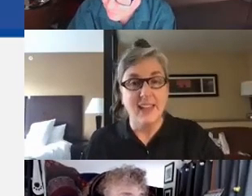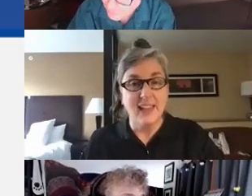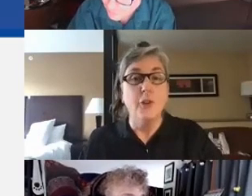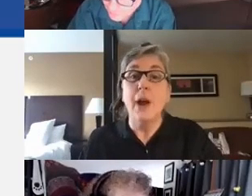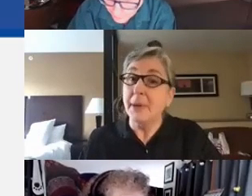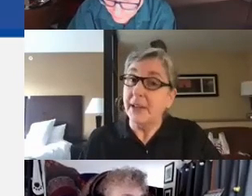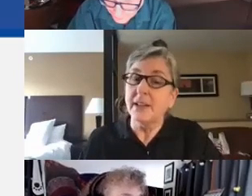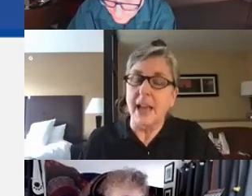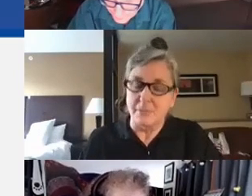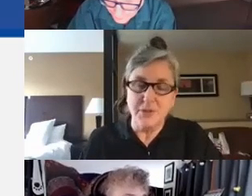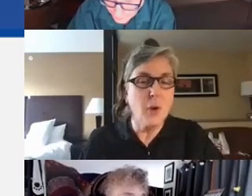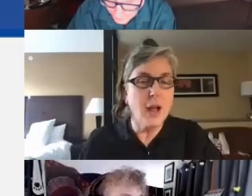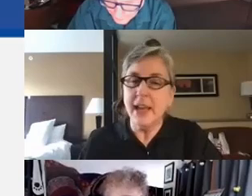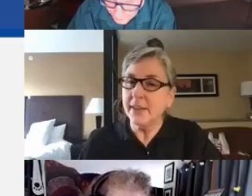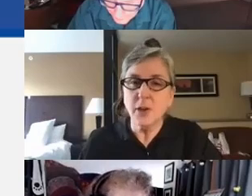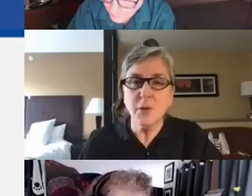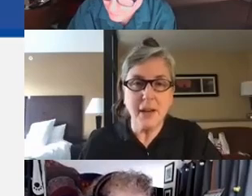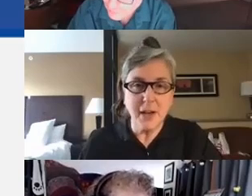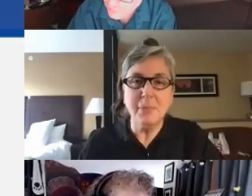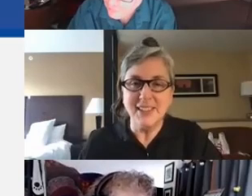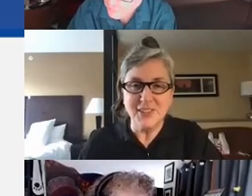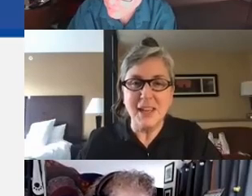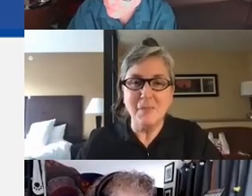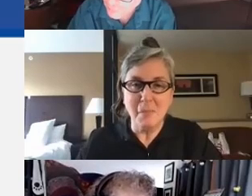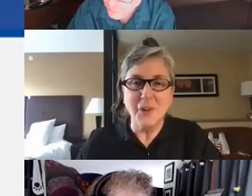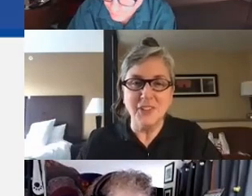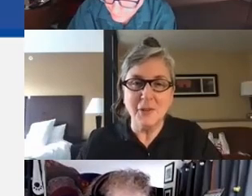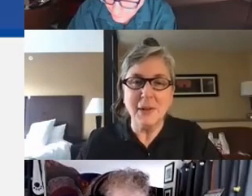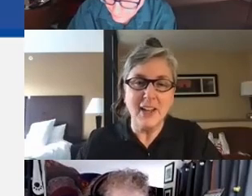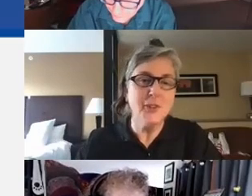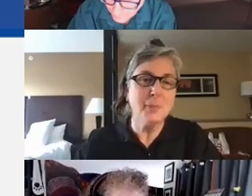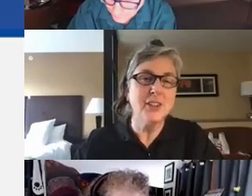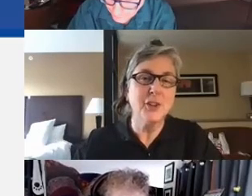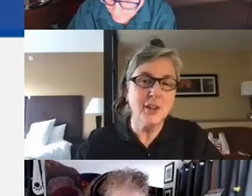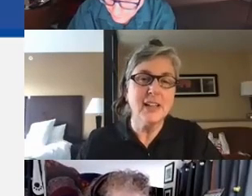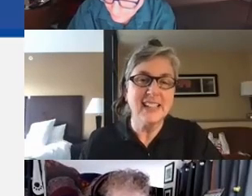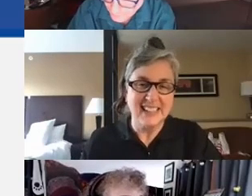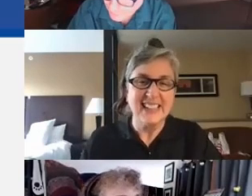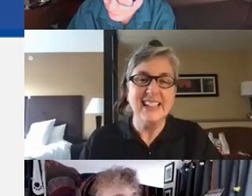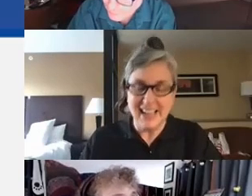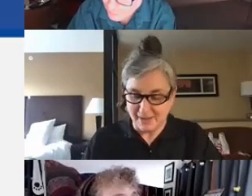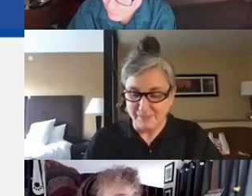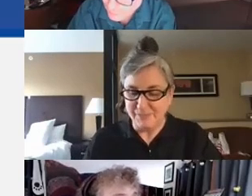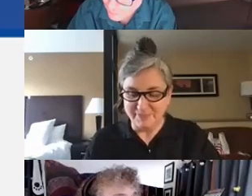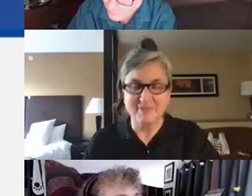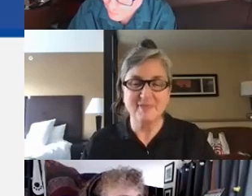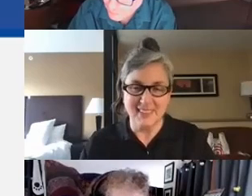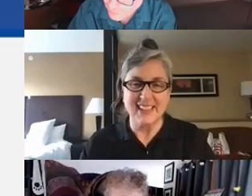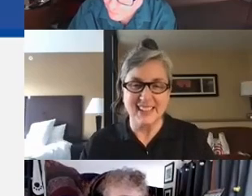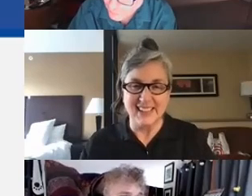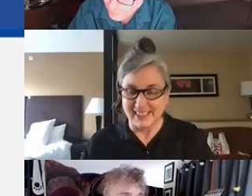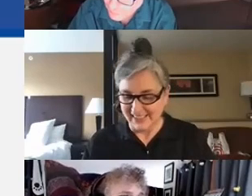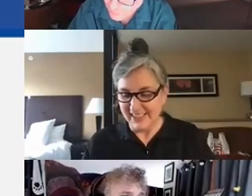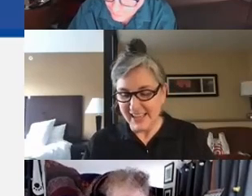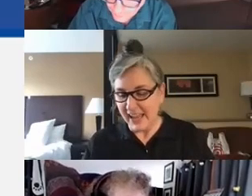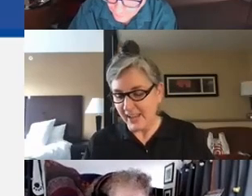new. Right, but yeah, so I get it that you might not be in the same boat as everybody else. Well, but that's what I said. That's what I Yeah. stated to